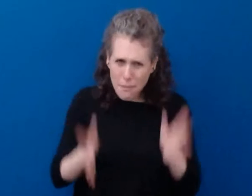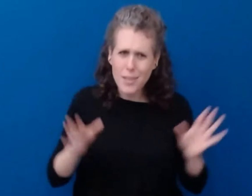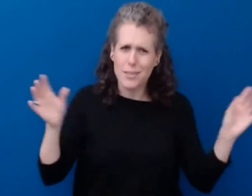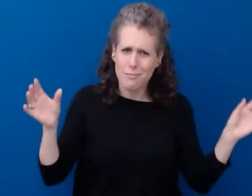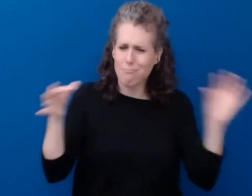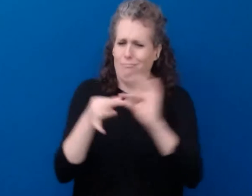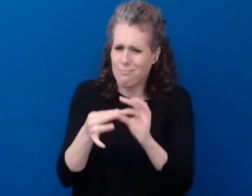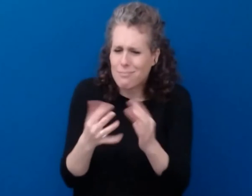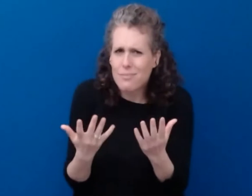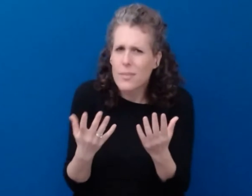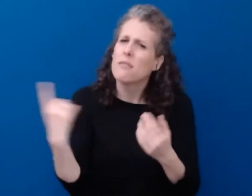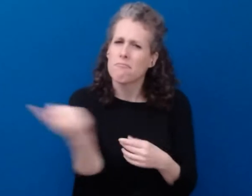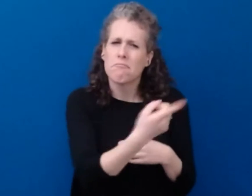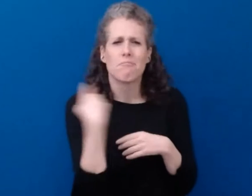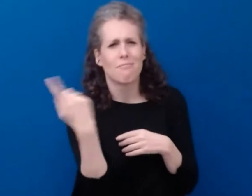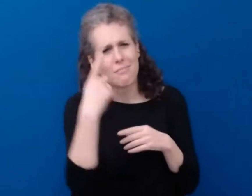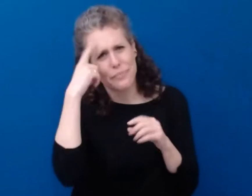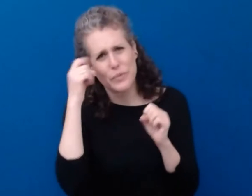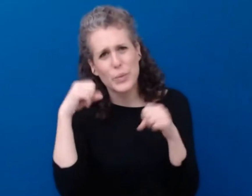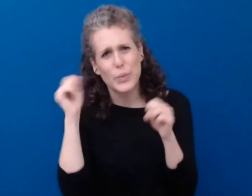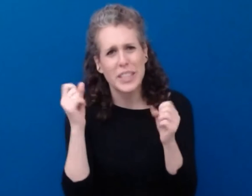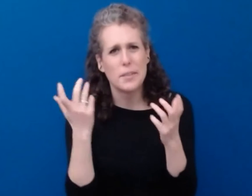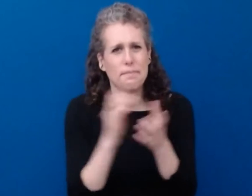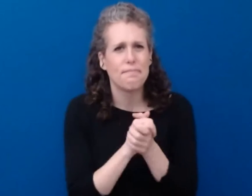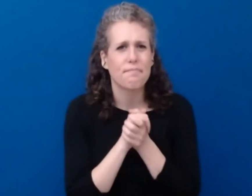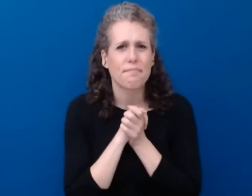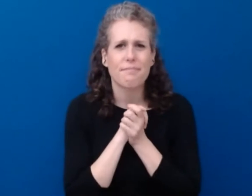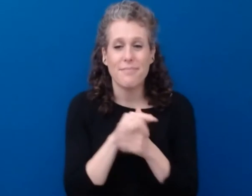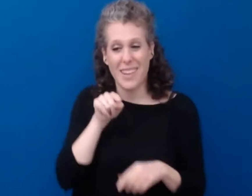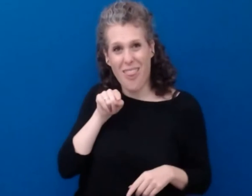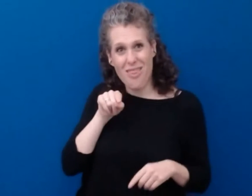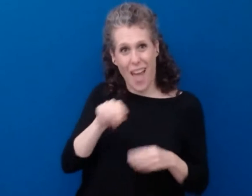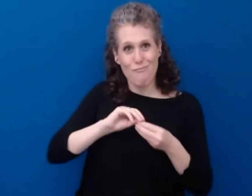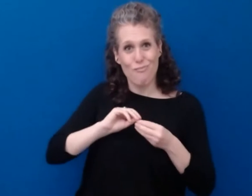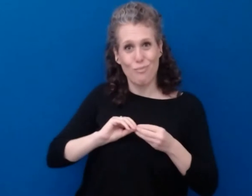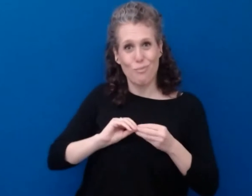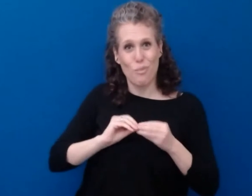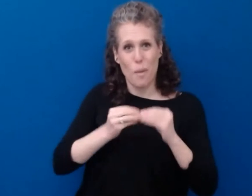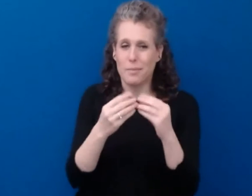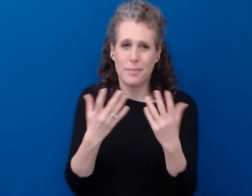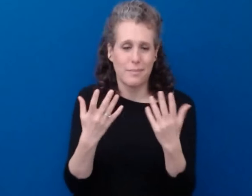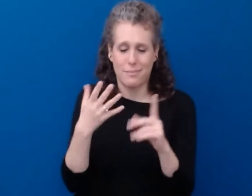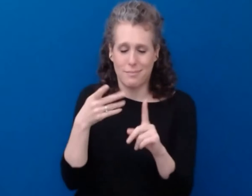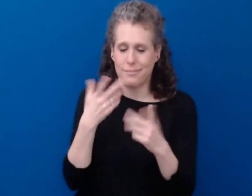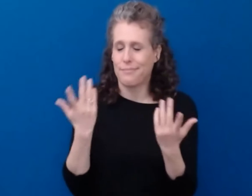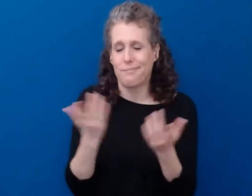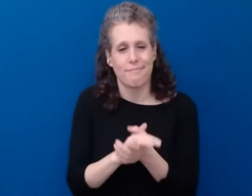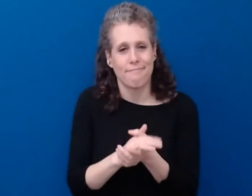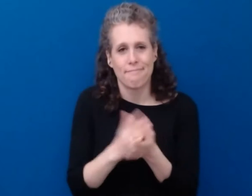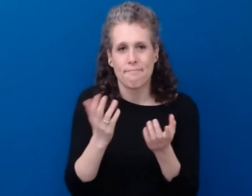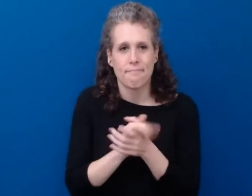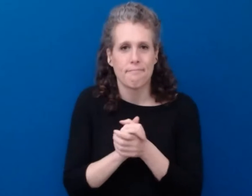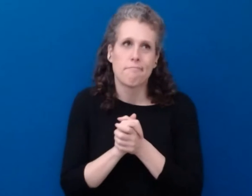all agree on. I think is sort of a specific problem in this. I mean, you could maybe do this as